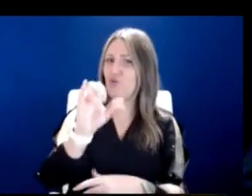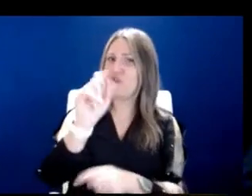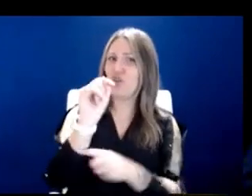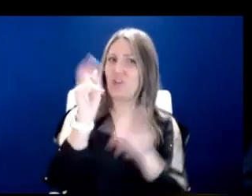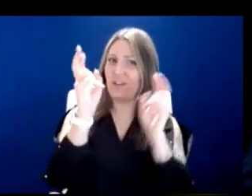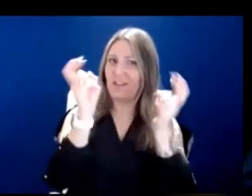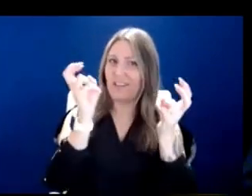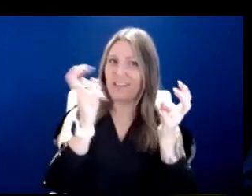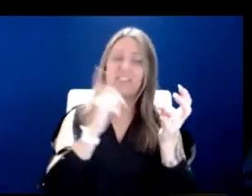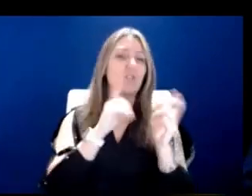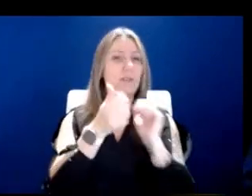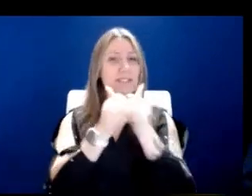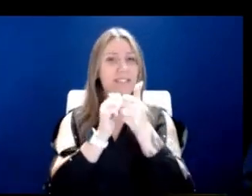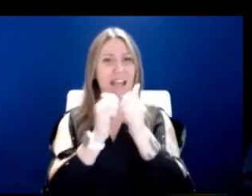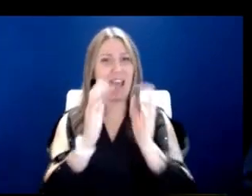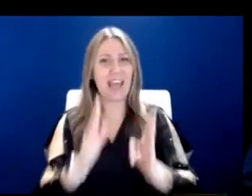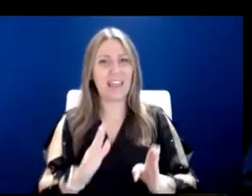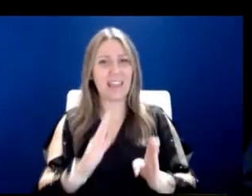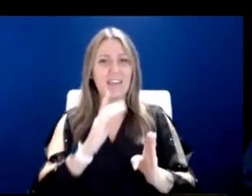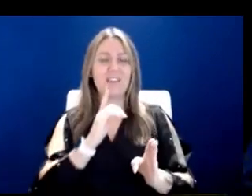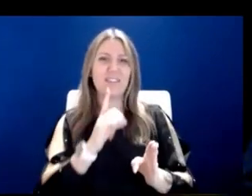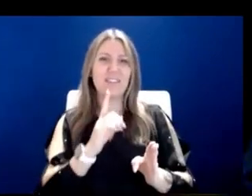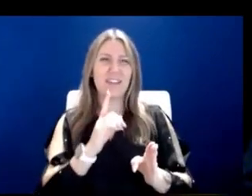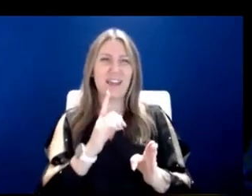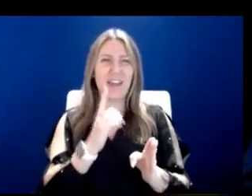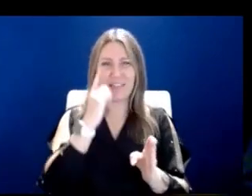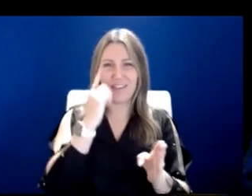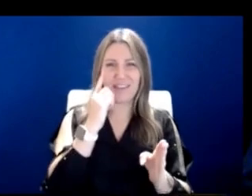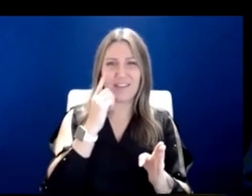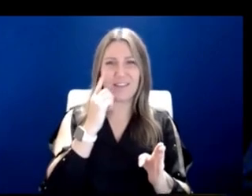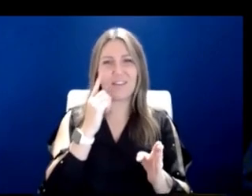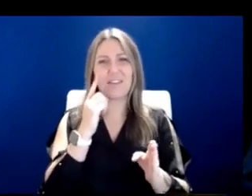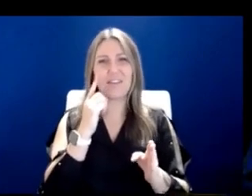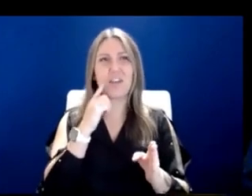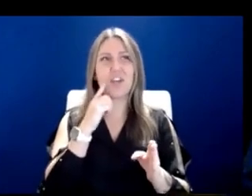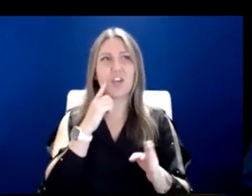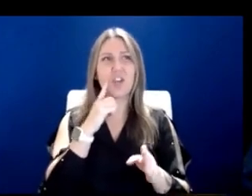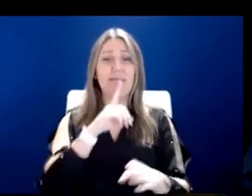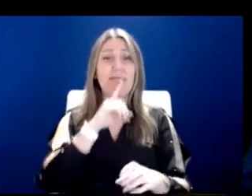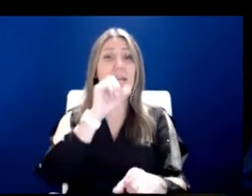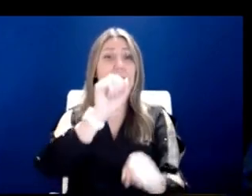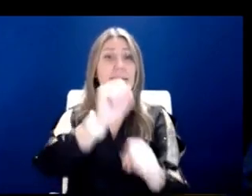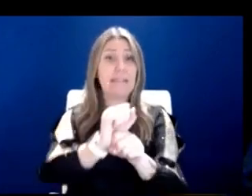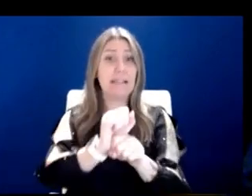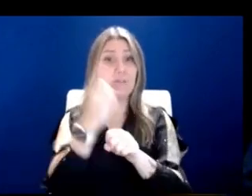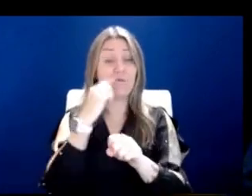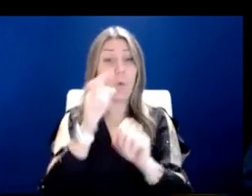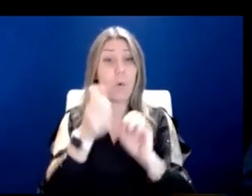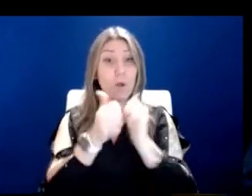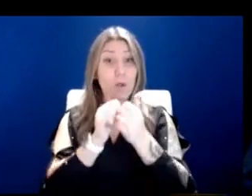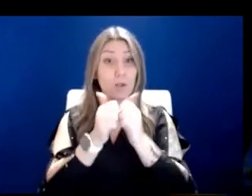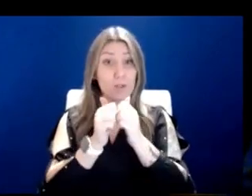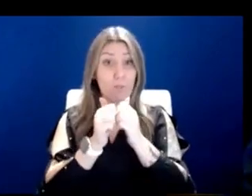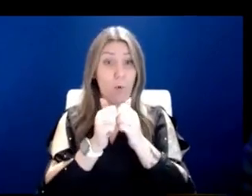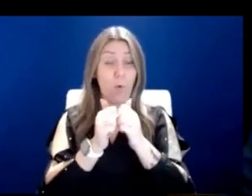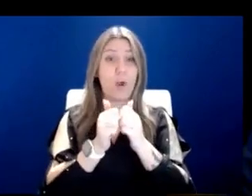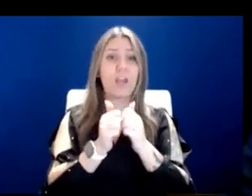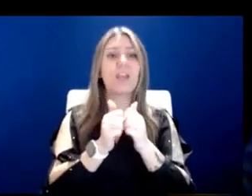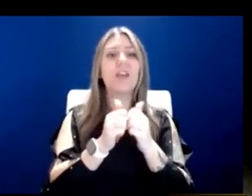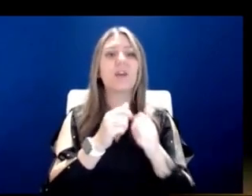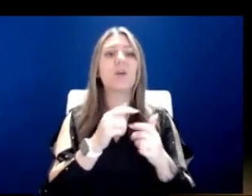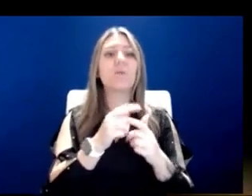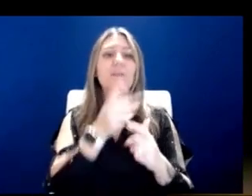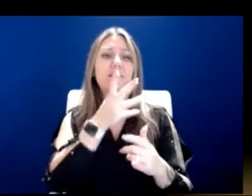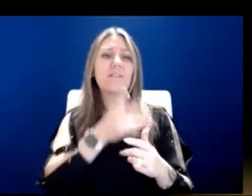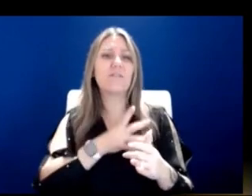which I think epitomizes the dedication to the sport. It was a female Italian skier,